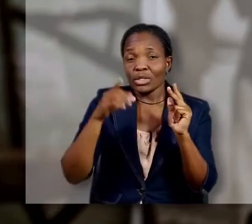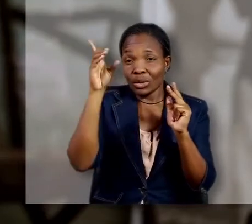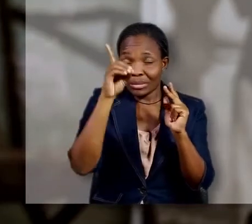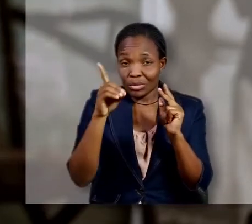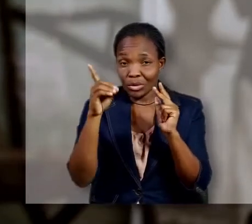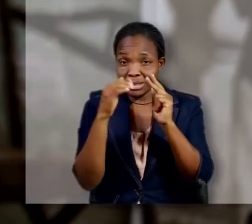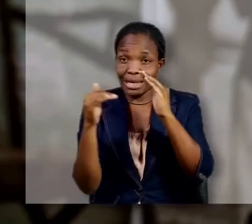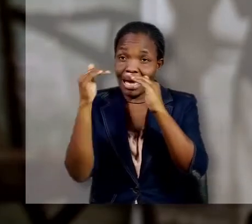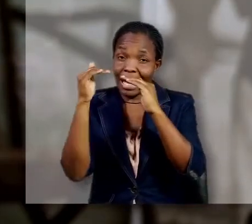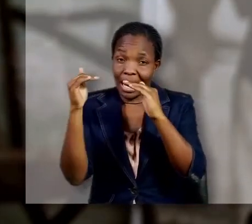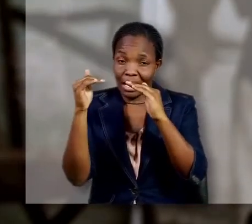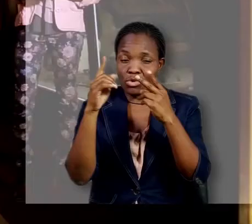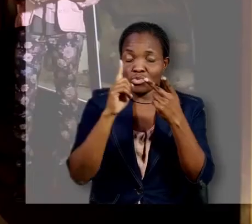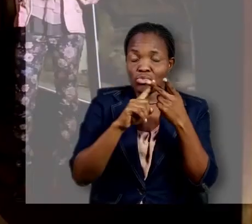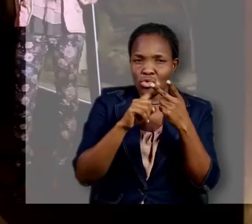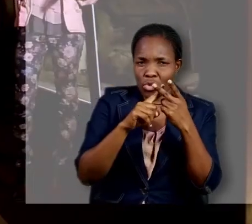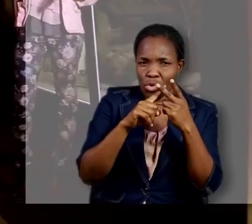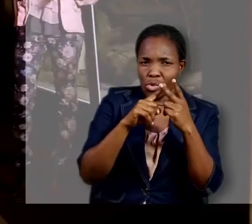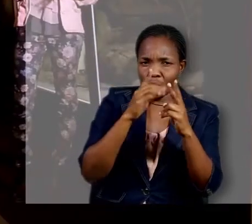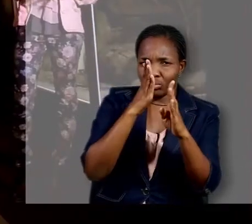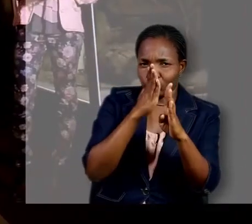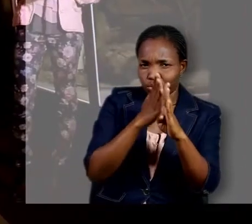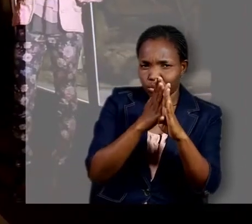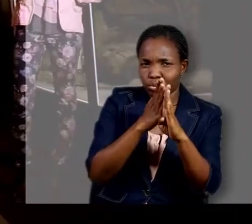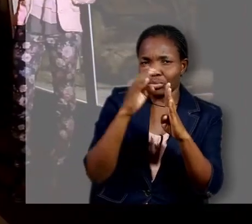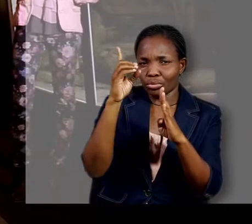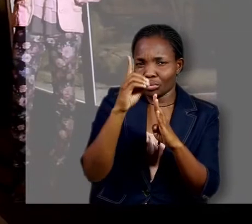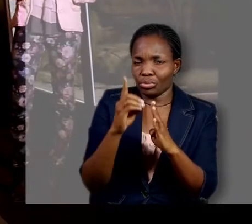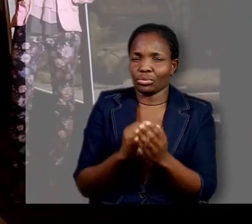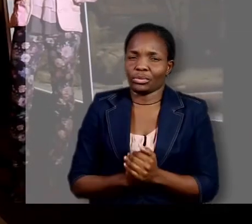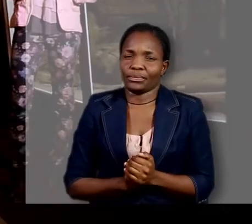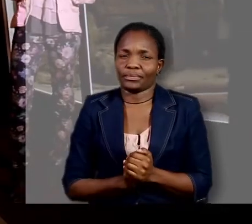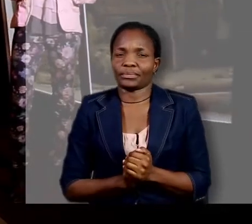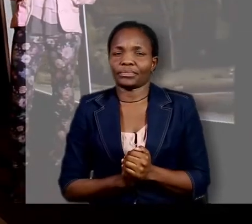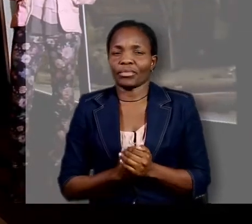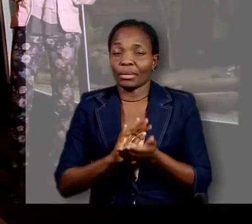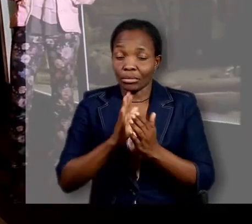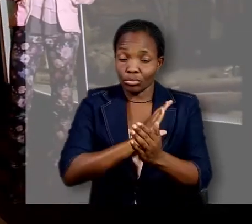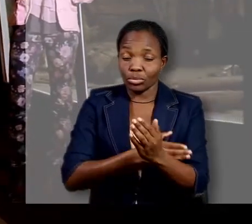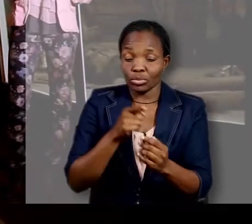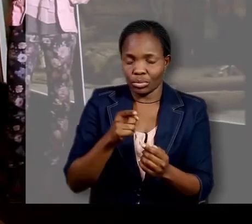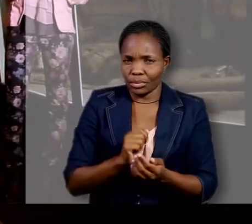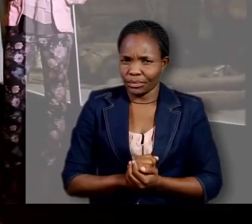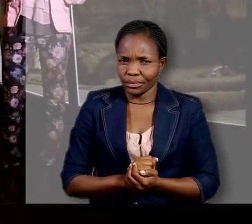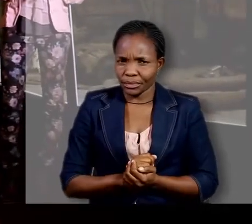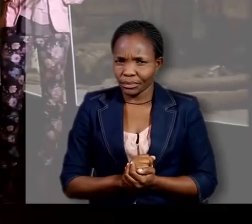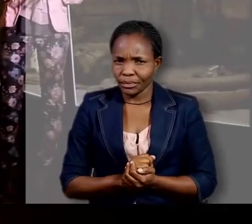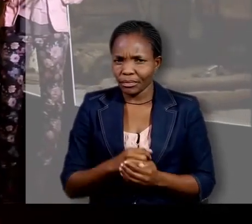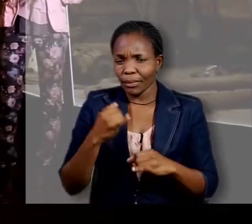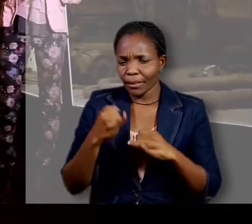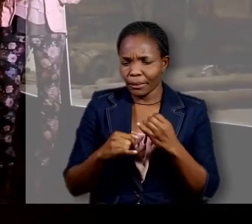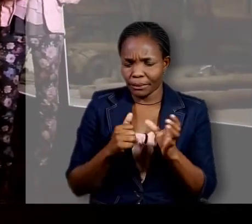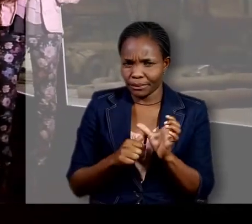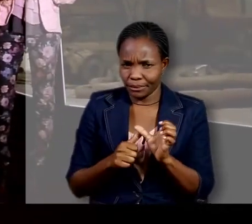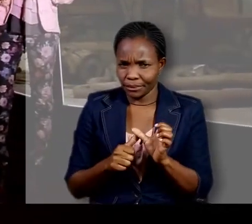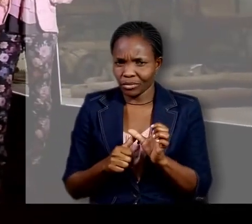an authoritarian regime. So lastly, what is an authoritarian style of government? This style is not in